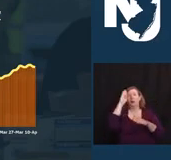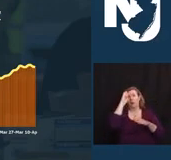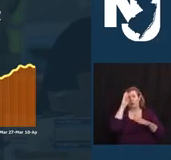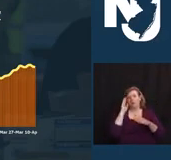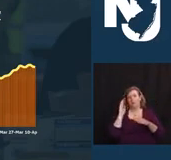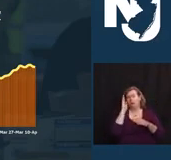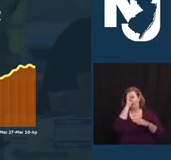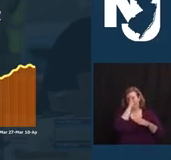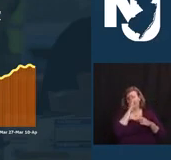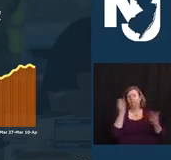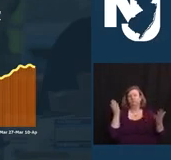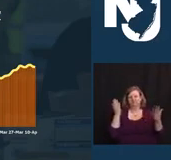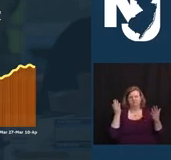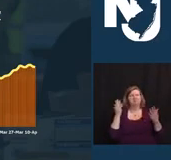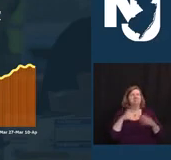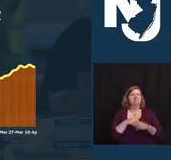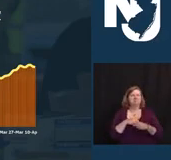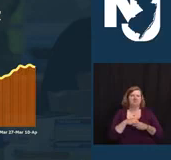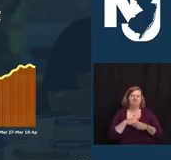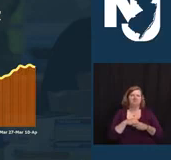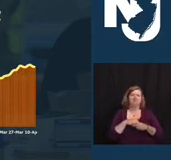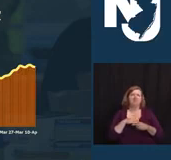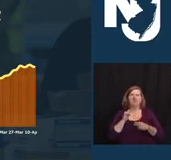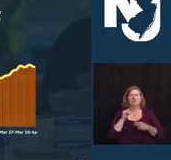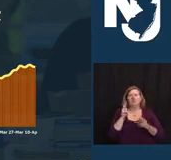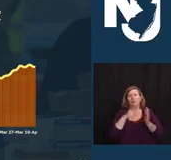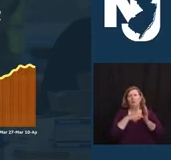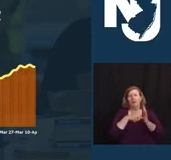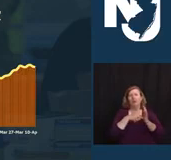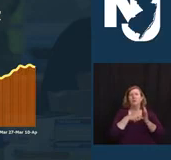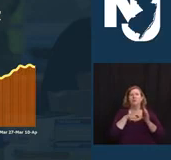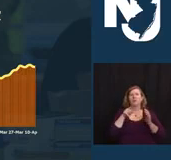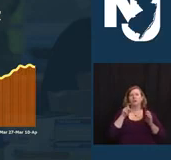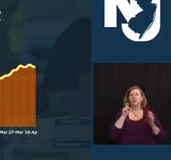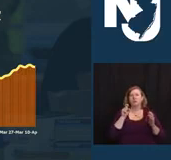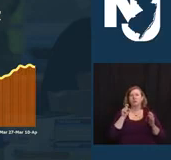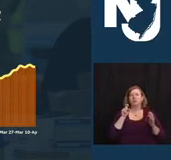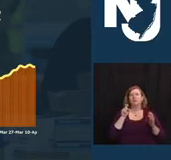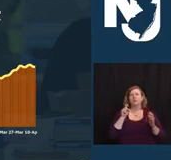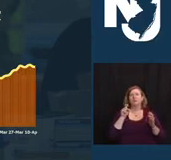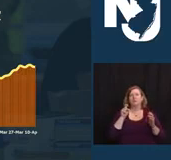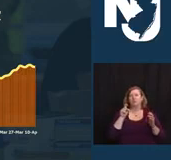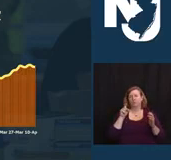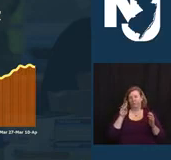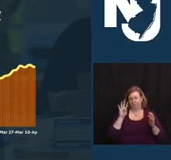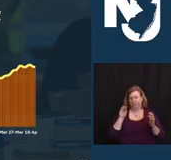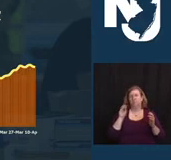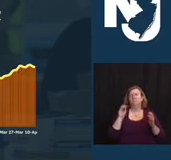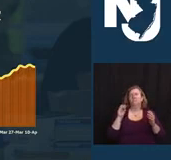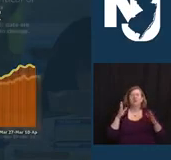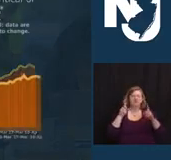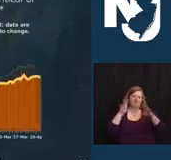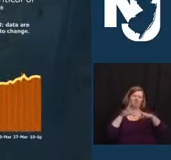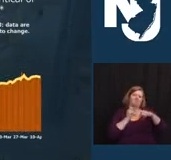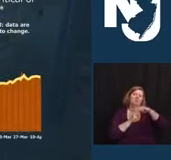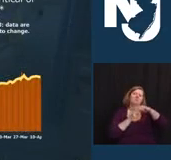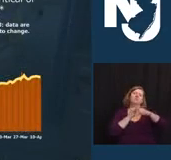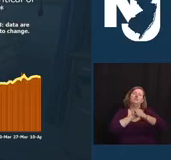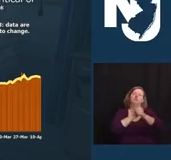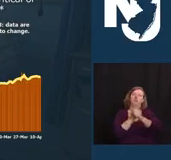hospitals, and this includes 2,140 who have already tested positive. Our intensive care units were